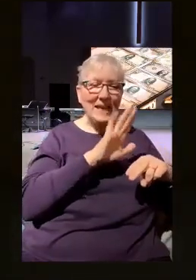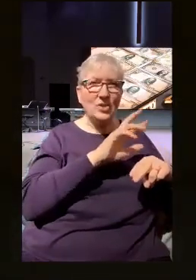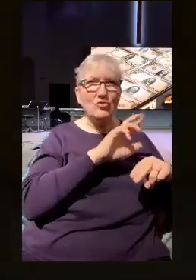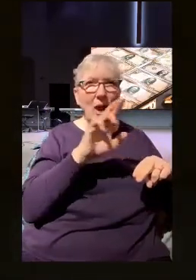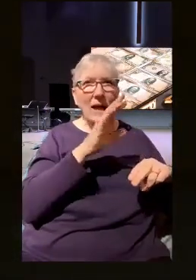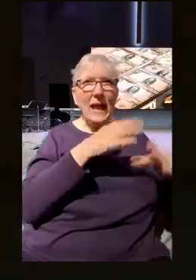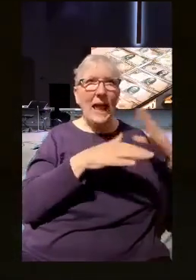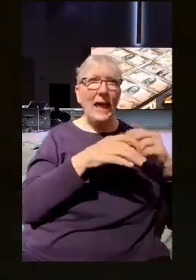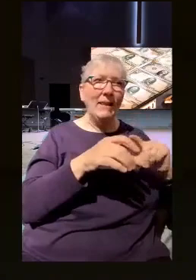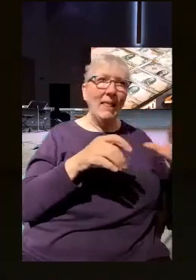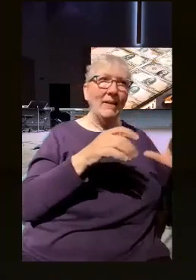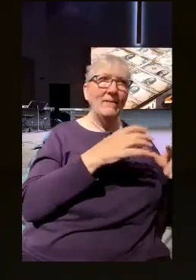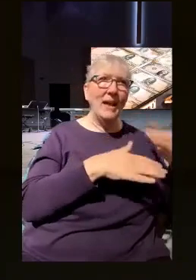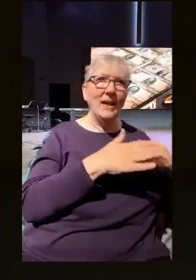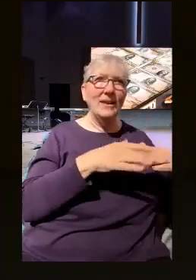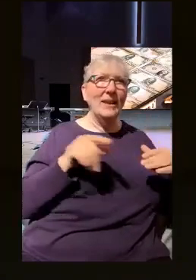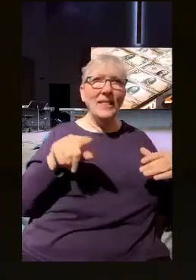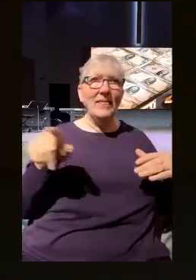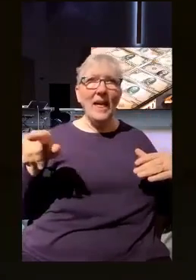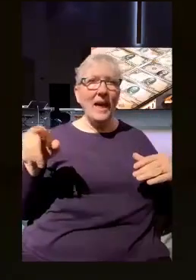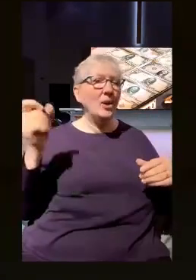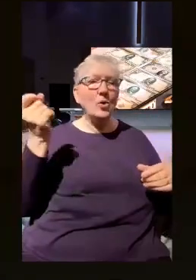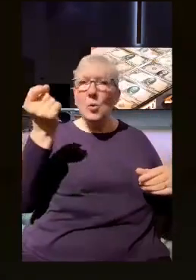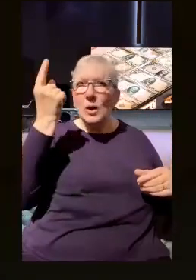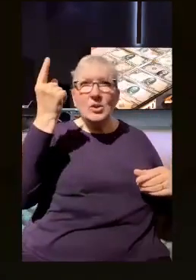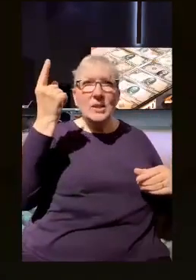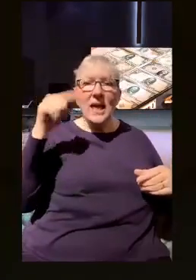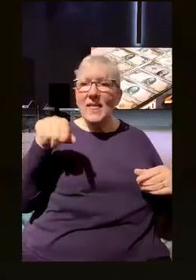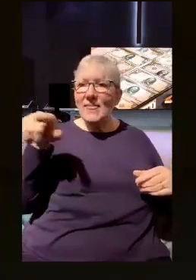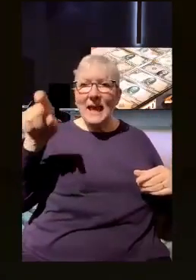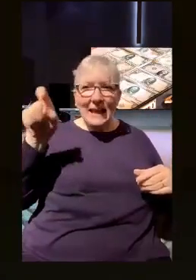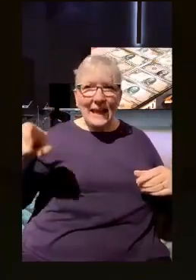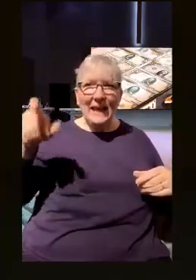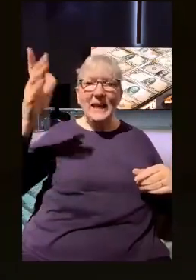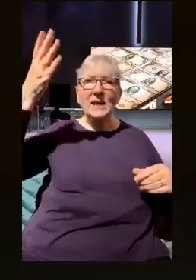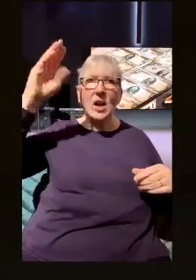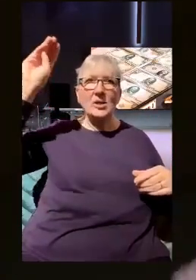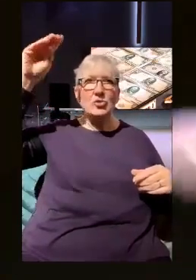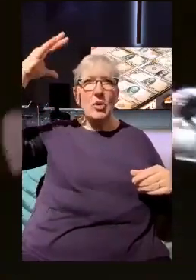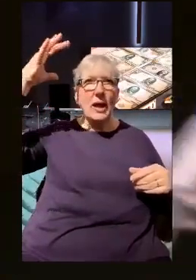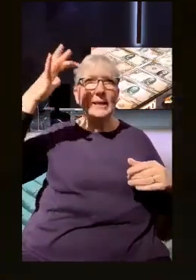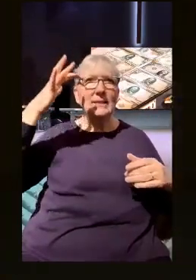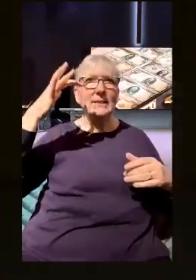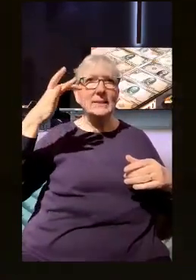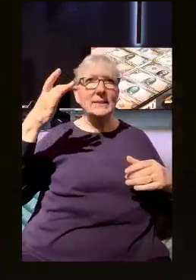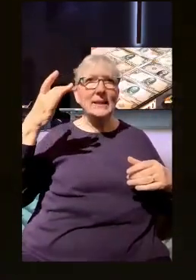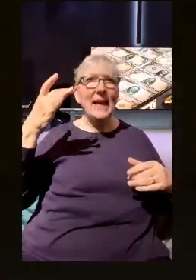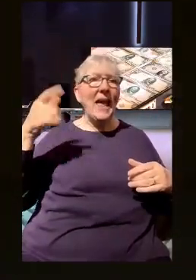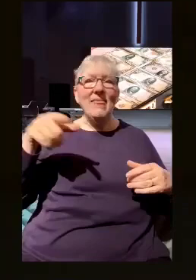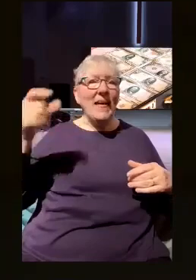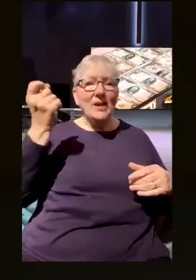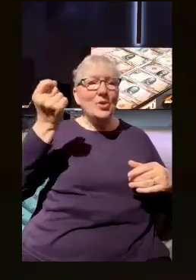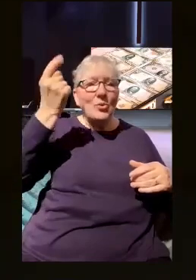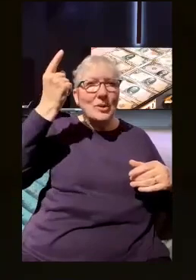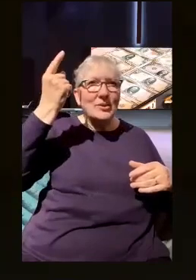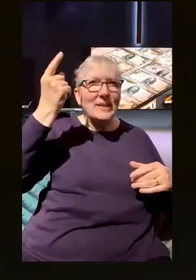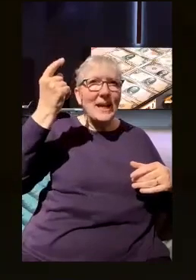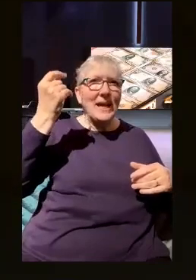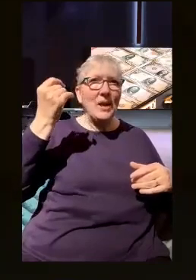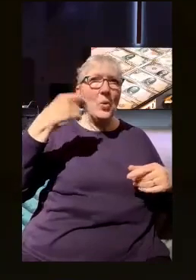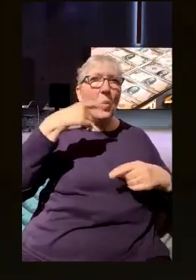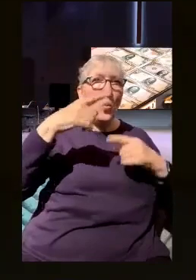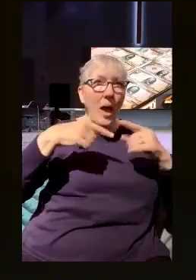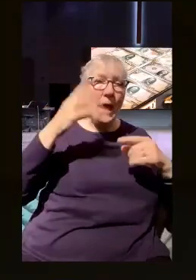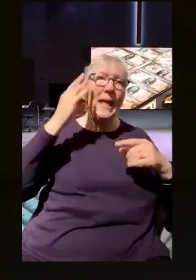how desperately they need God's grace yet. And they don't understand how transformed they will be once they've experienced it